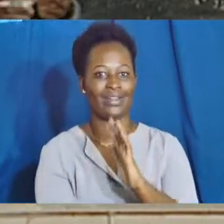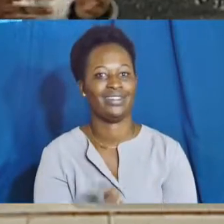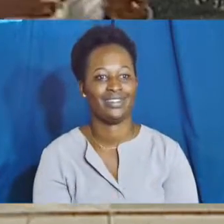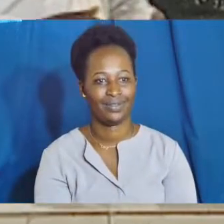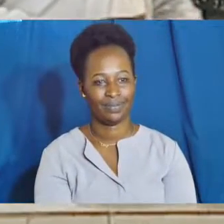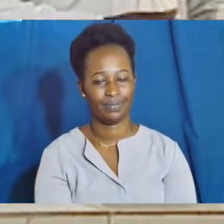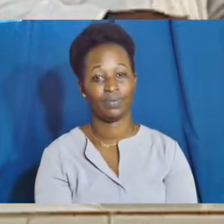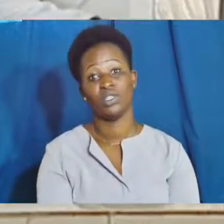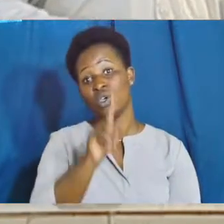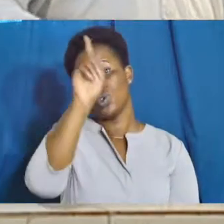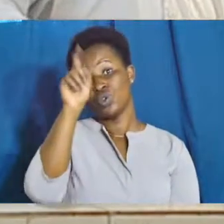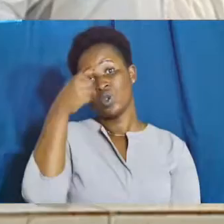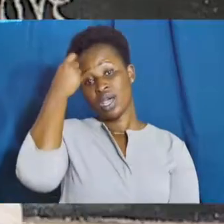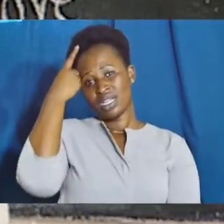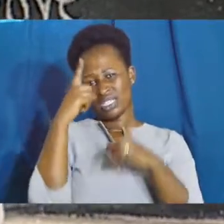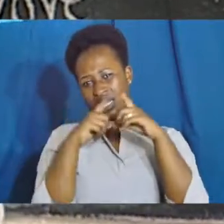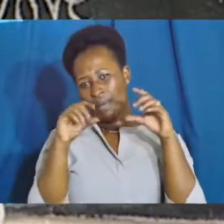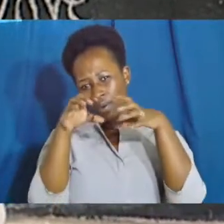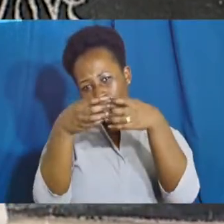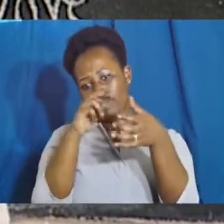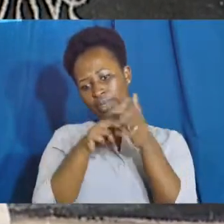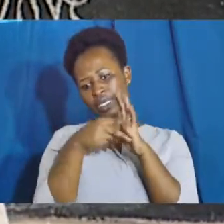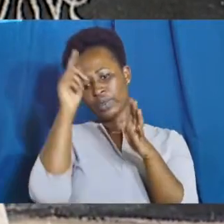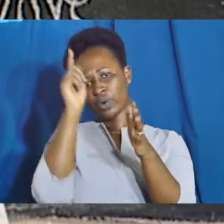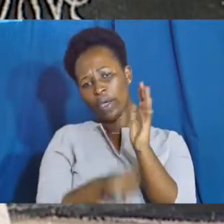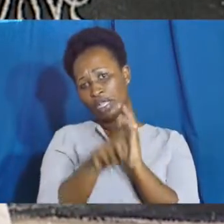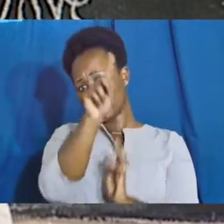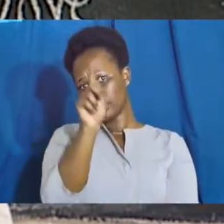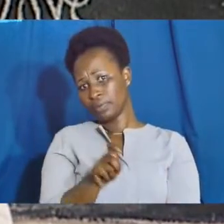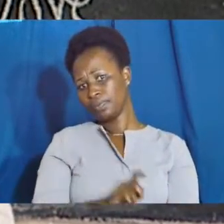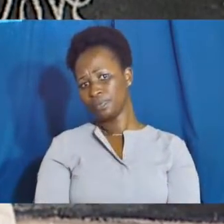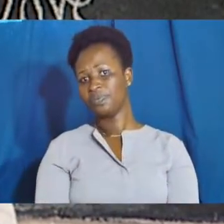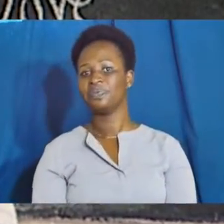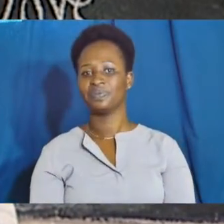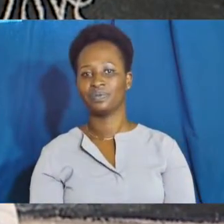Do you understand what the term community means?